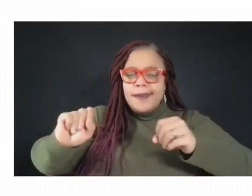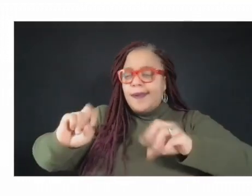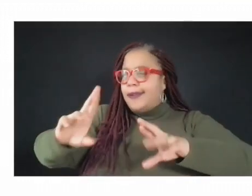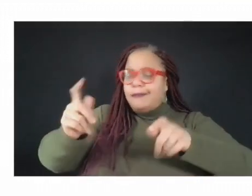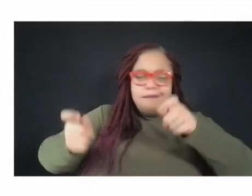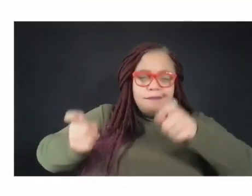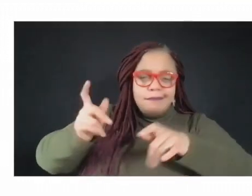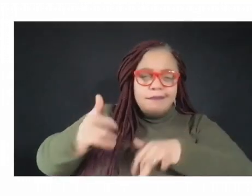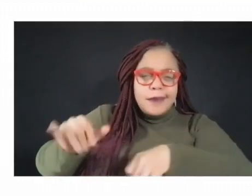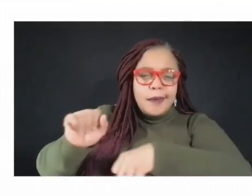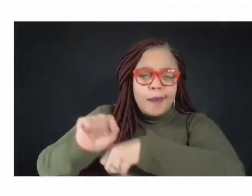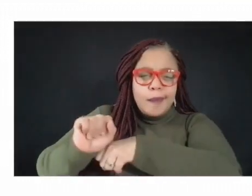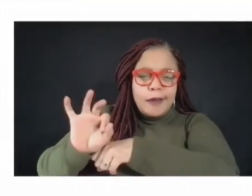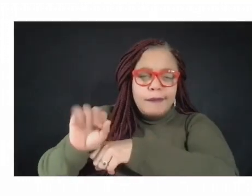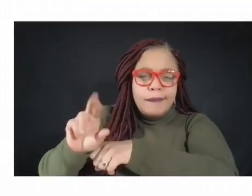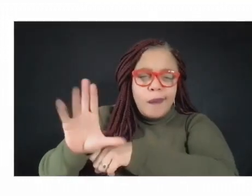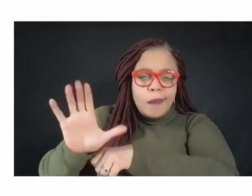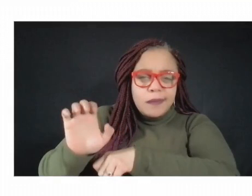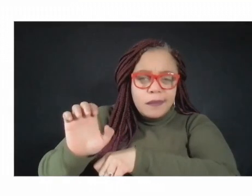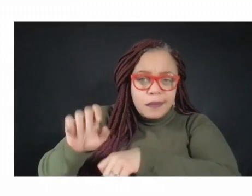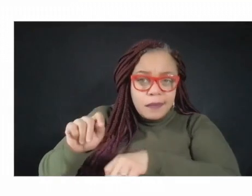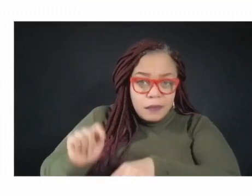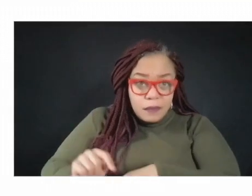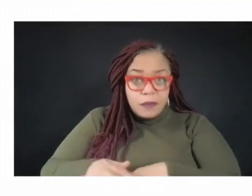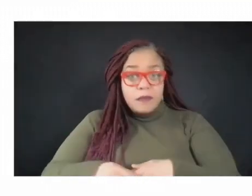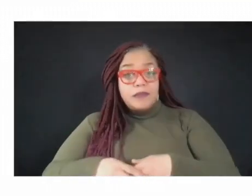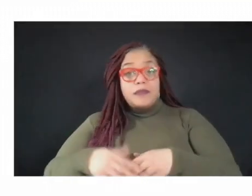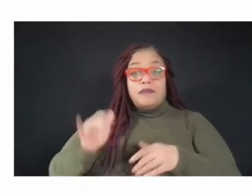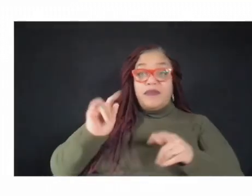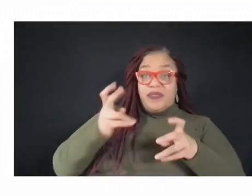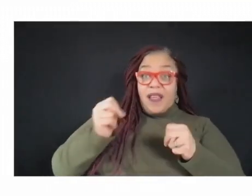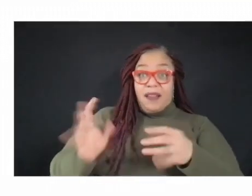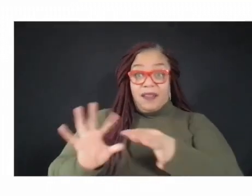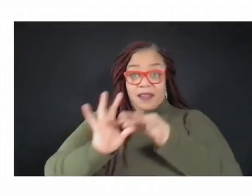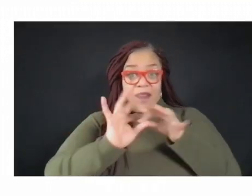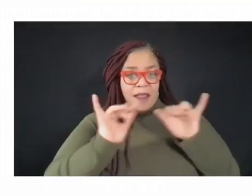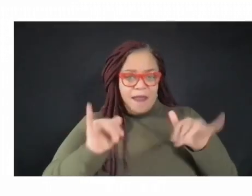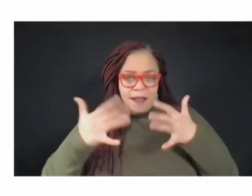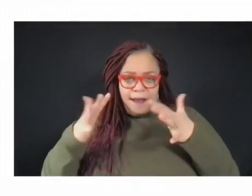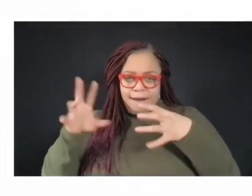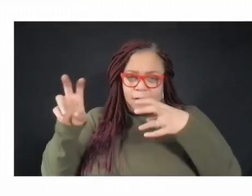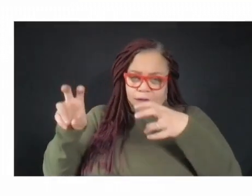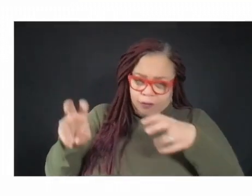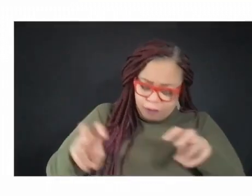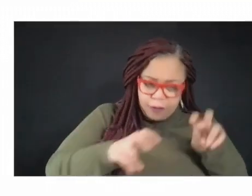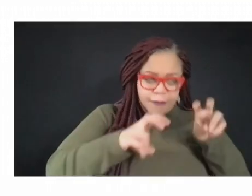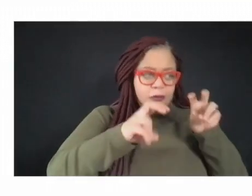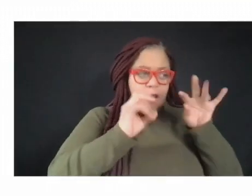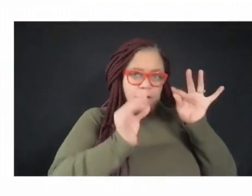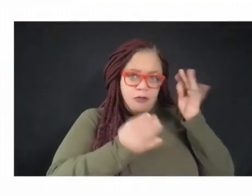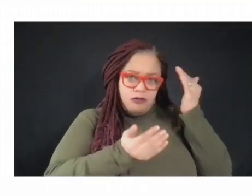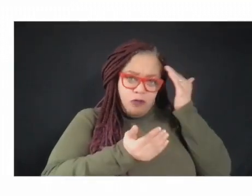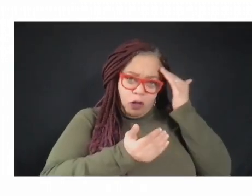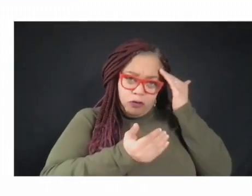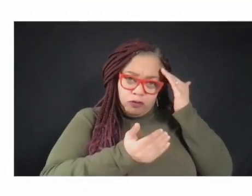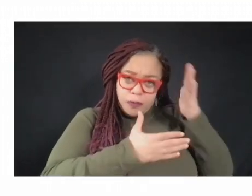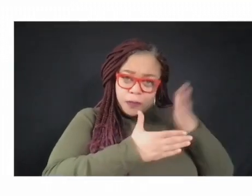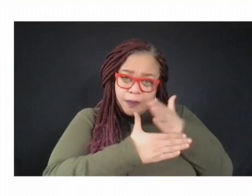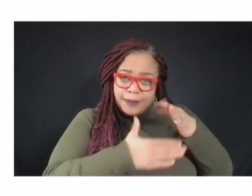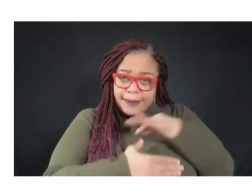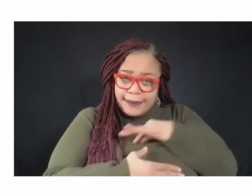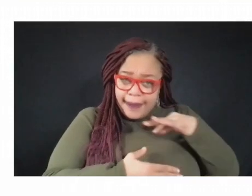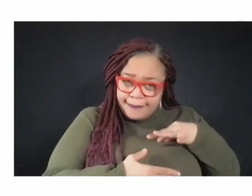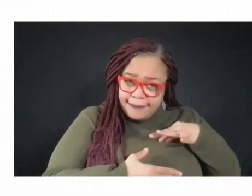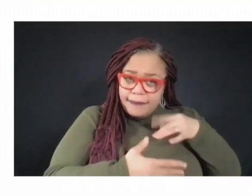then related to that, sort of a transfer of knowledge between staff, old and new, people who have more experience with people who are